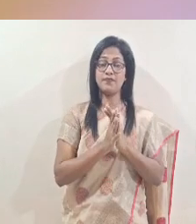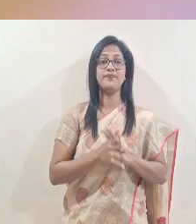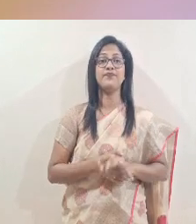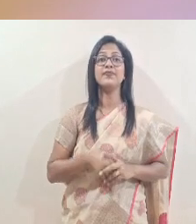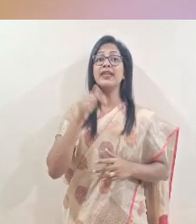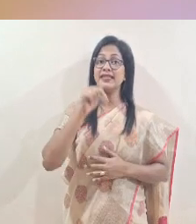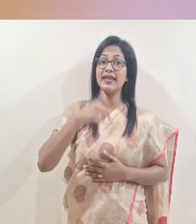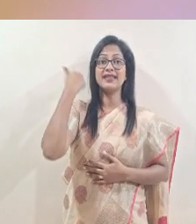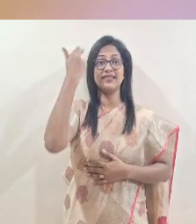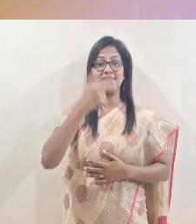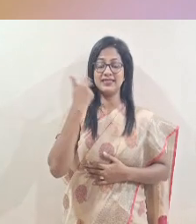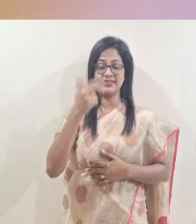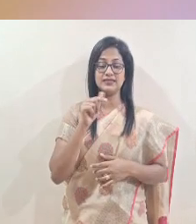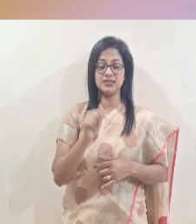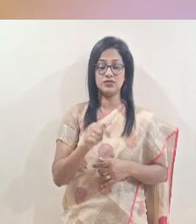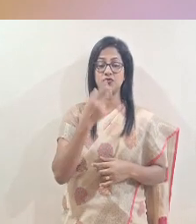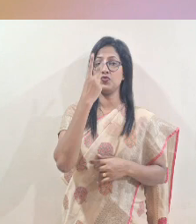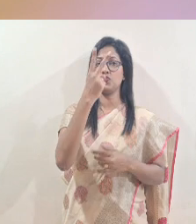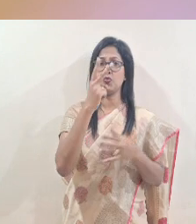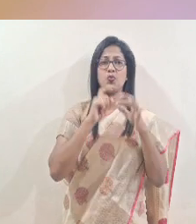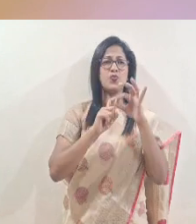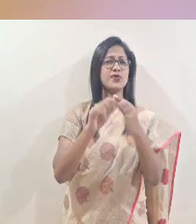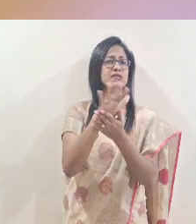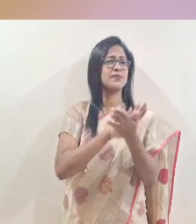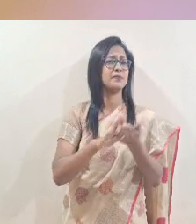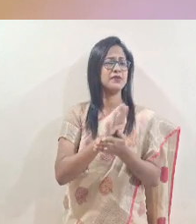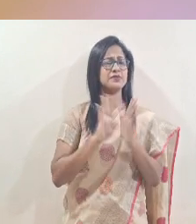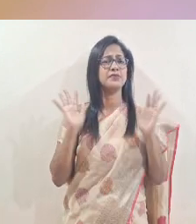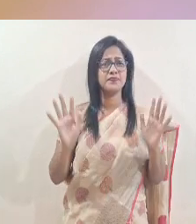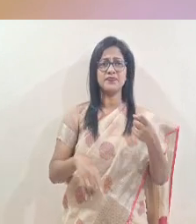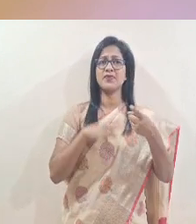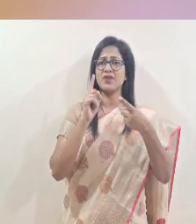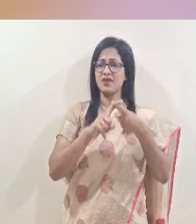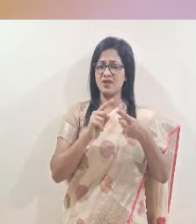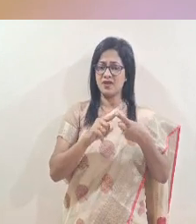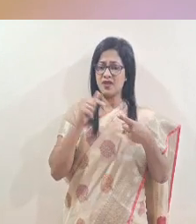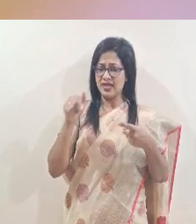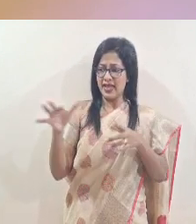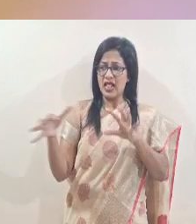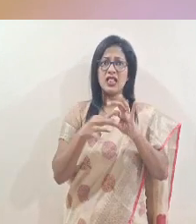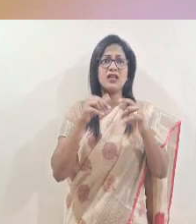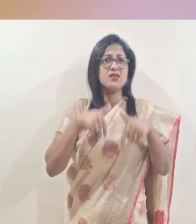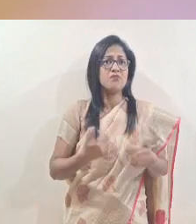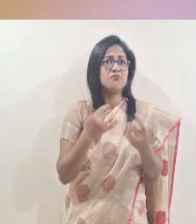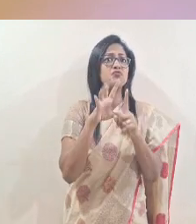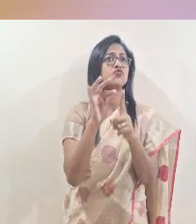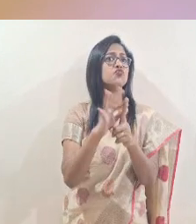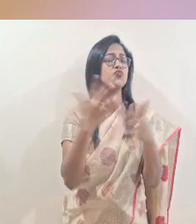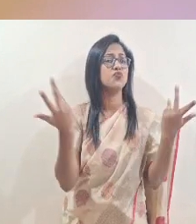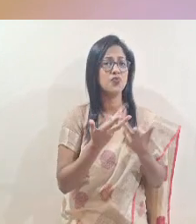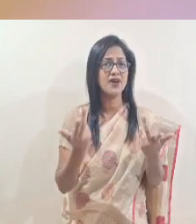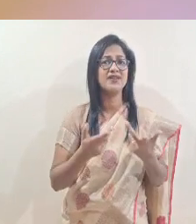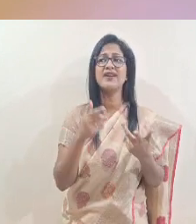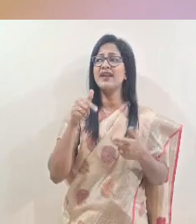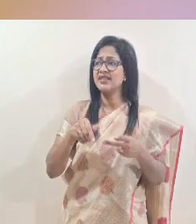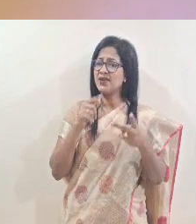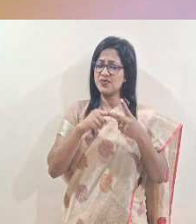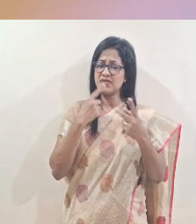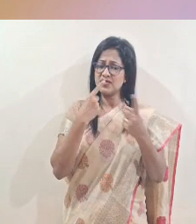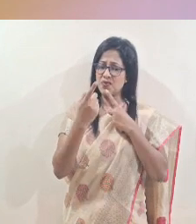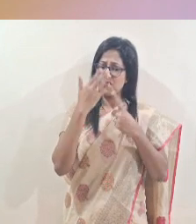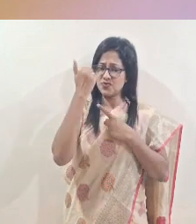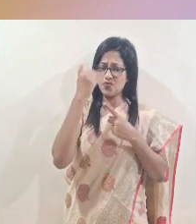And therefore, it brings us to 2 very basic questions. What are we doing about it now? And why are we still talking about